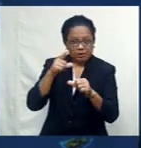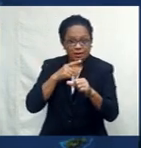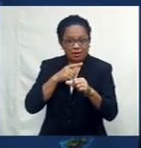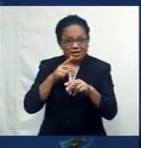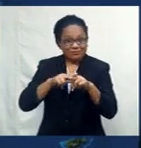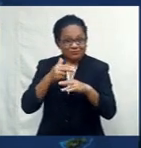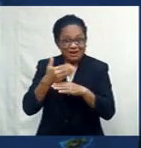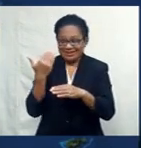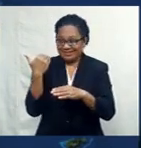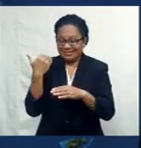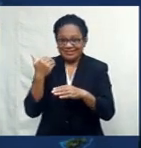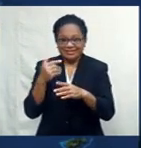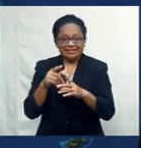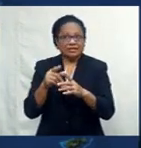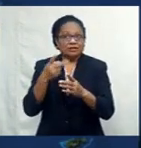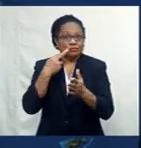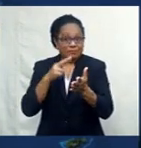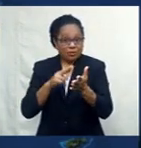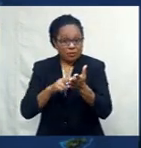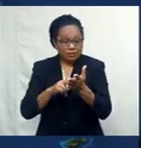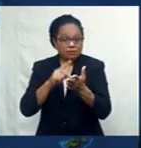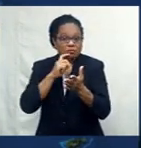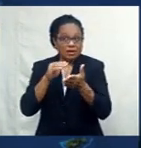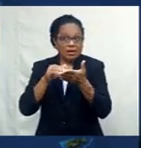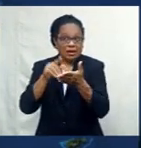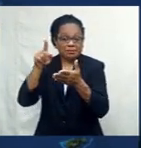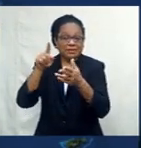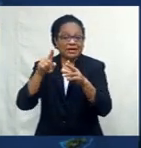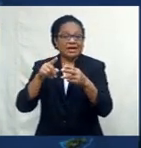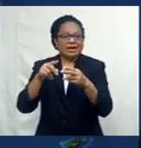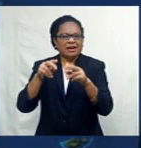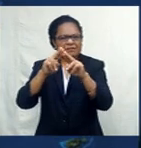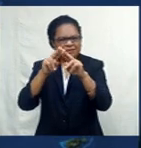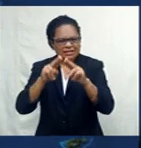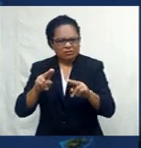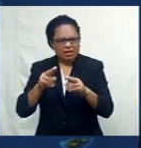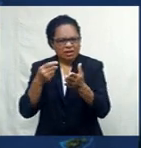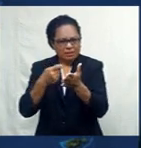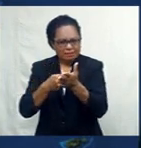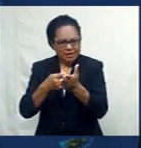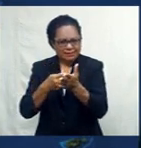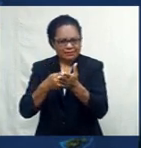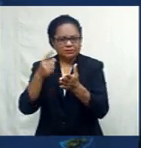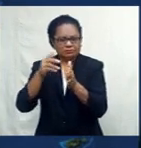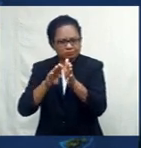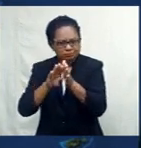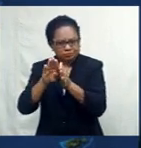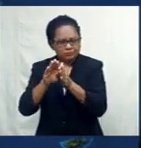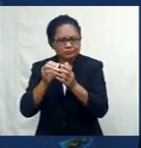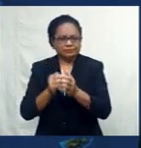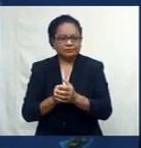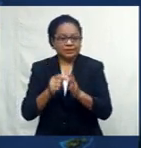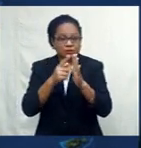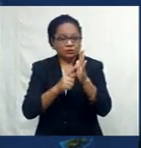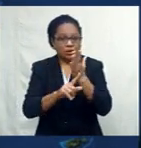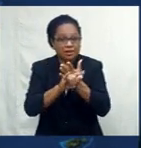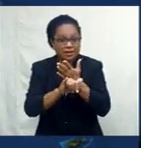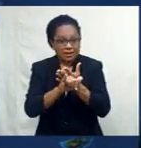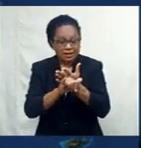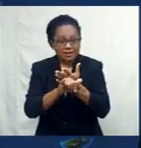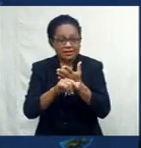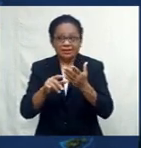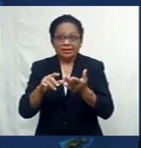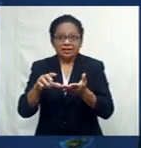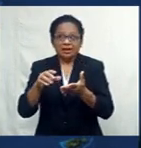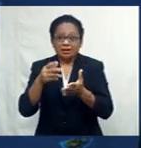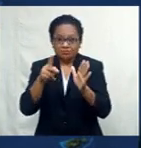strong US payrolls report would take the Federal Reserve a step closer to winding back its stimulus. July Consumer Price Index due